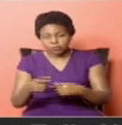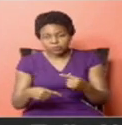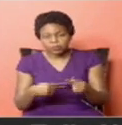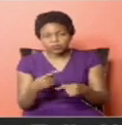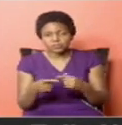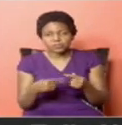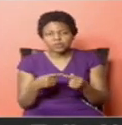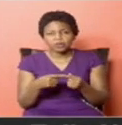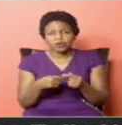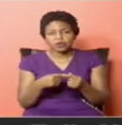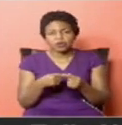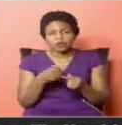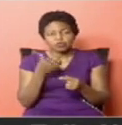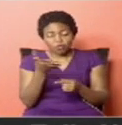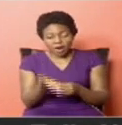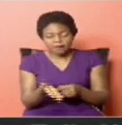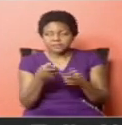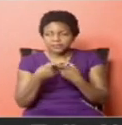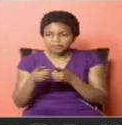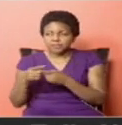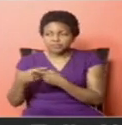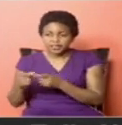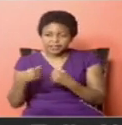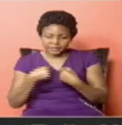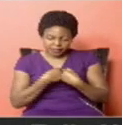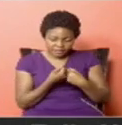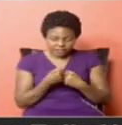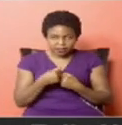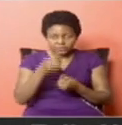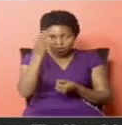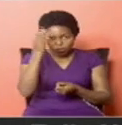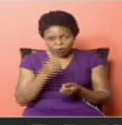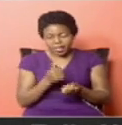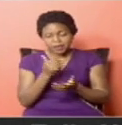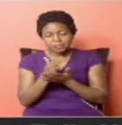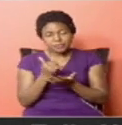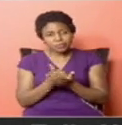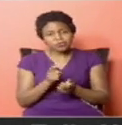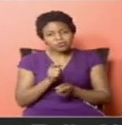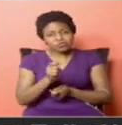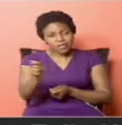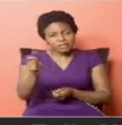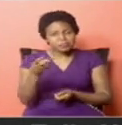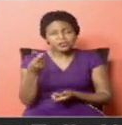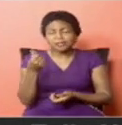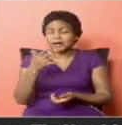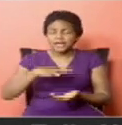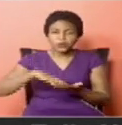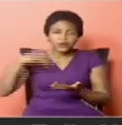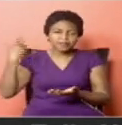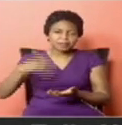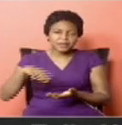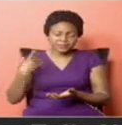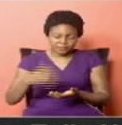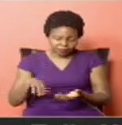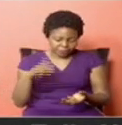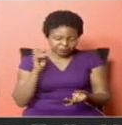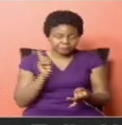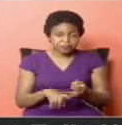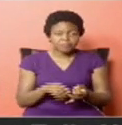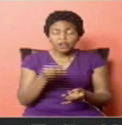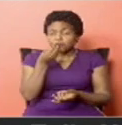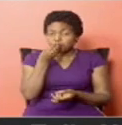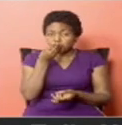still continue to face various challenges due to high costs of transport, for example, high costs of